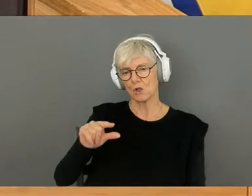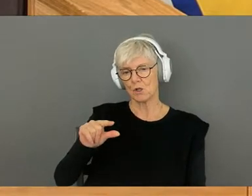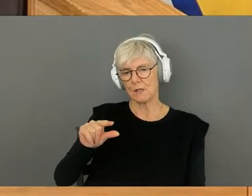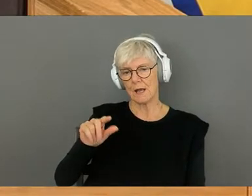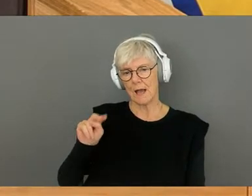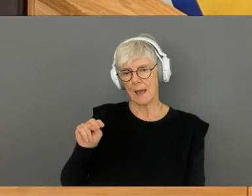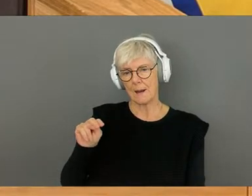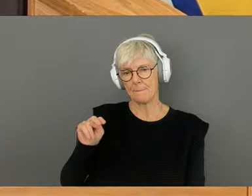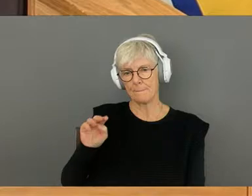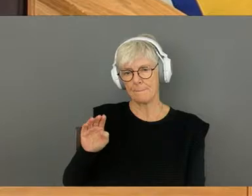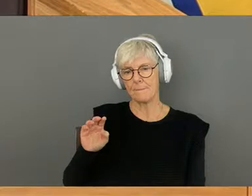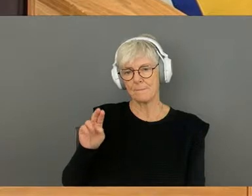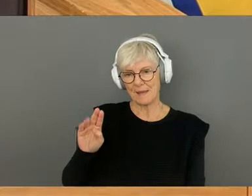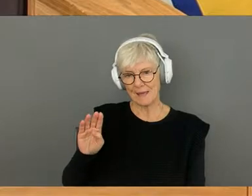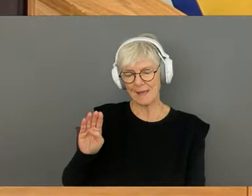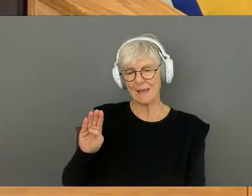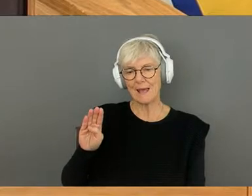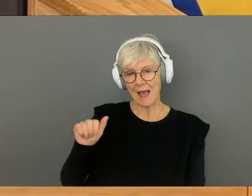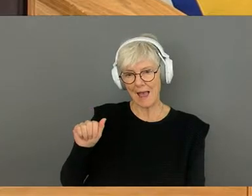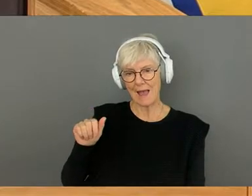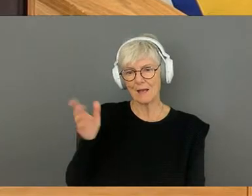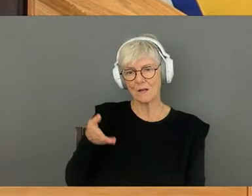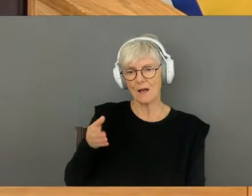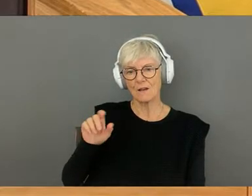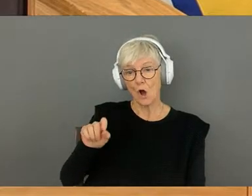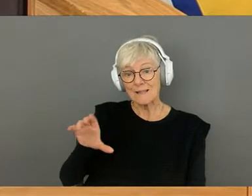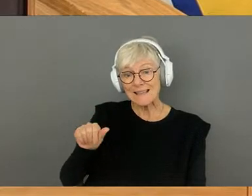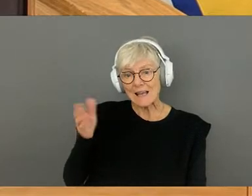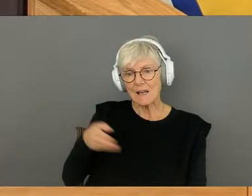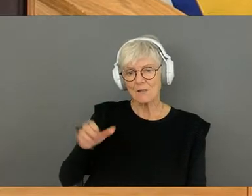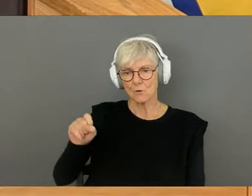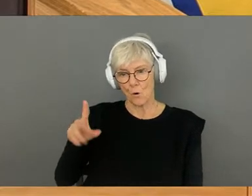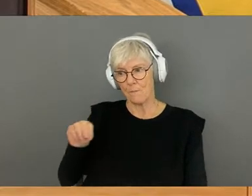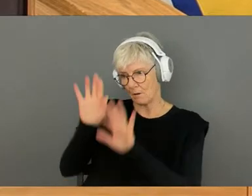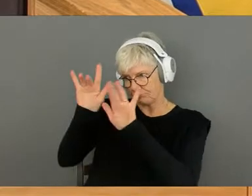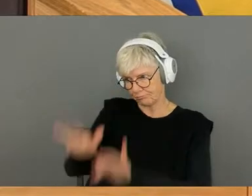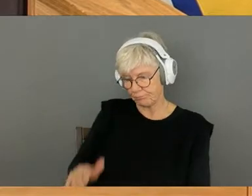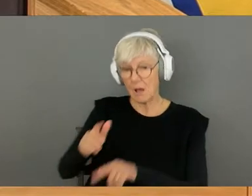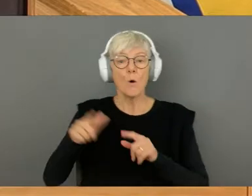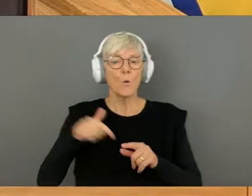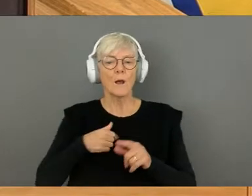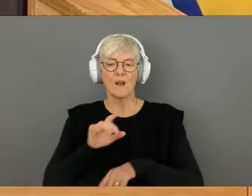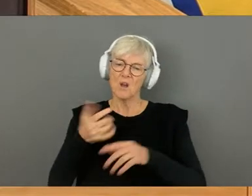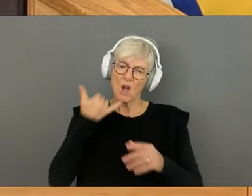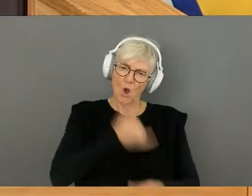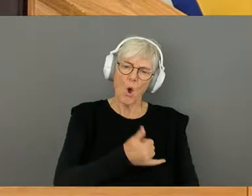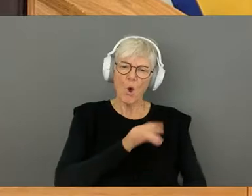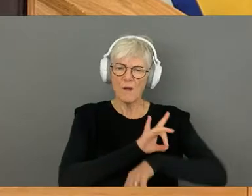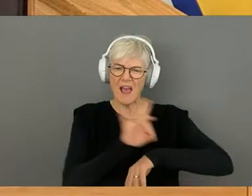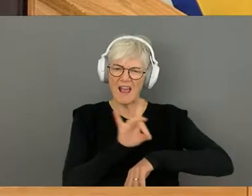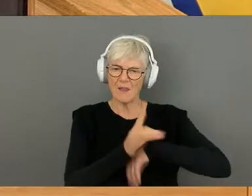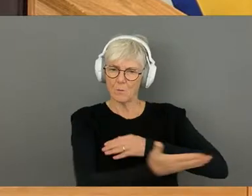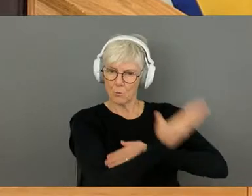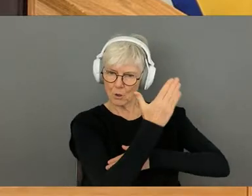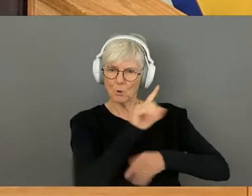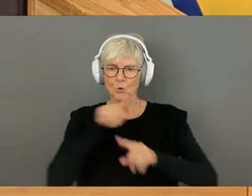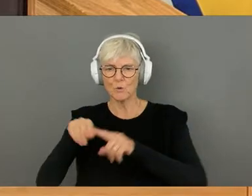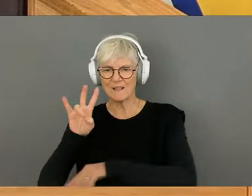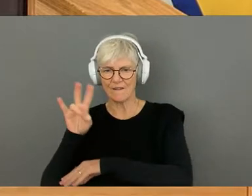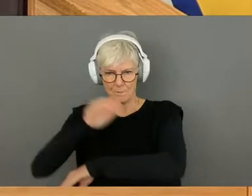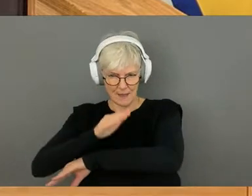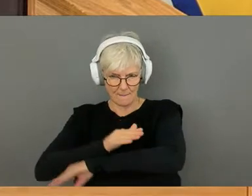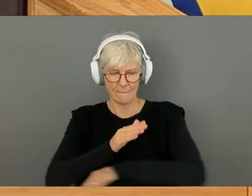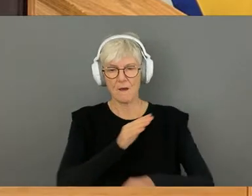gnb.ca/storm. The damage report line is available to receive calls between 8 a.m. and 7 p.m. from Monday to